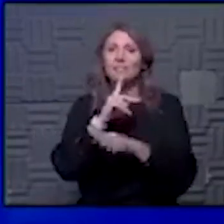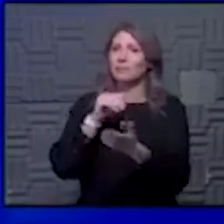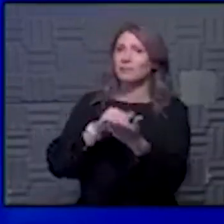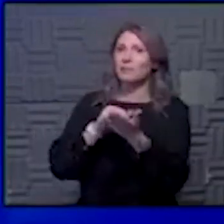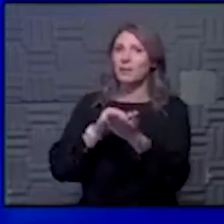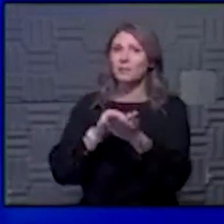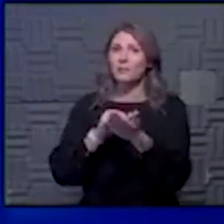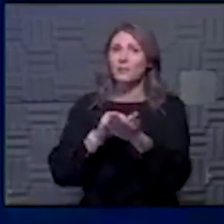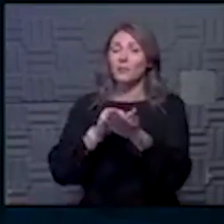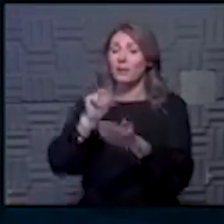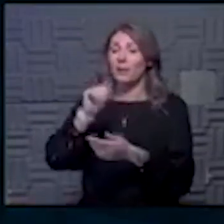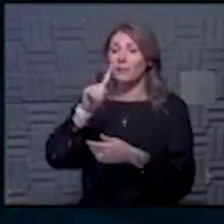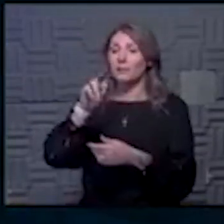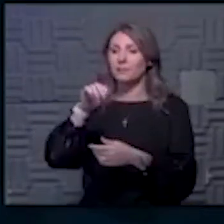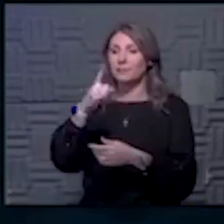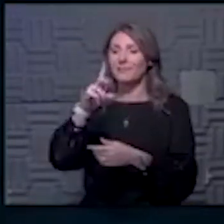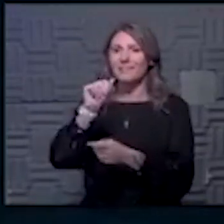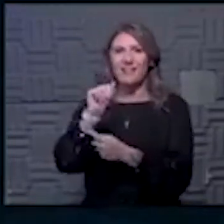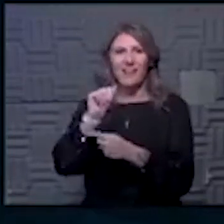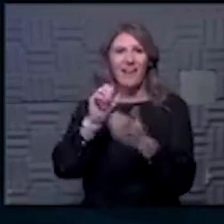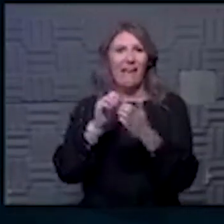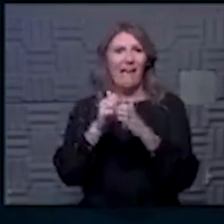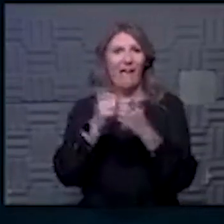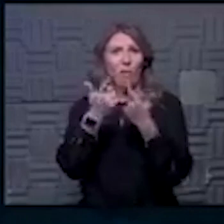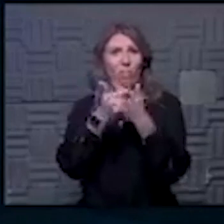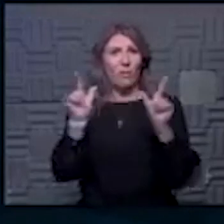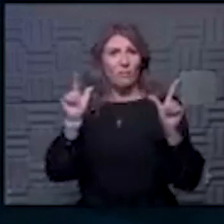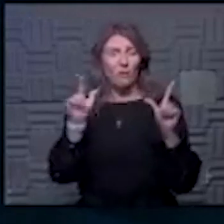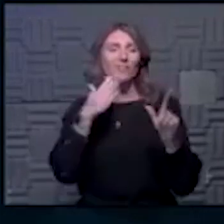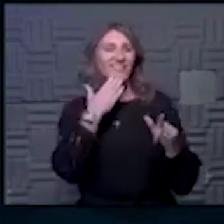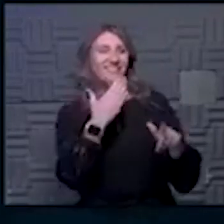Liberty? And Larry, thank you for that. Sorry, it's great.